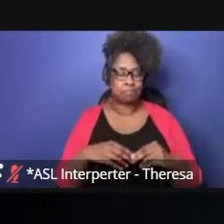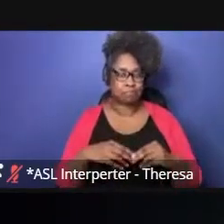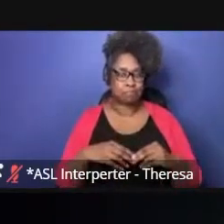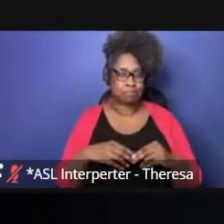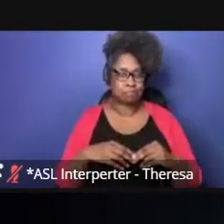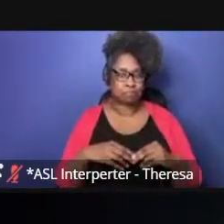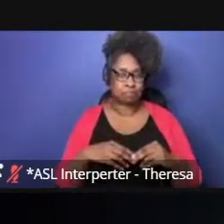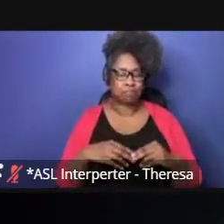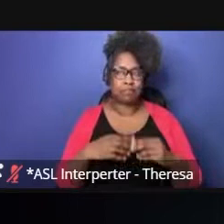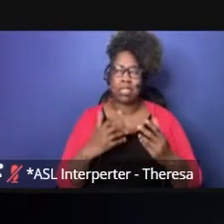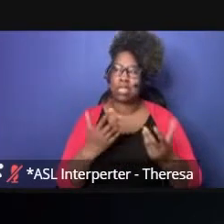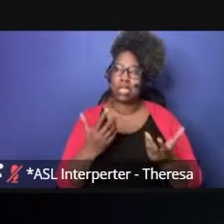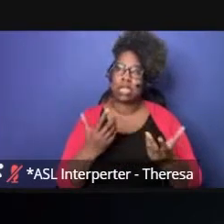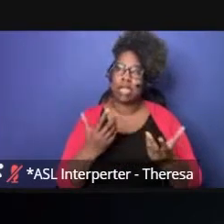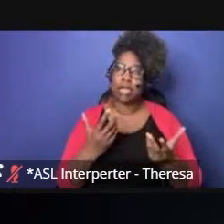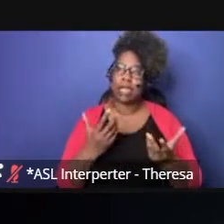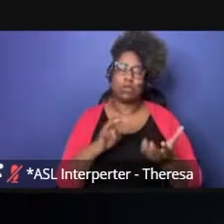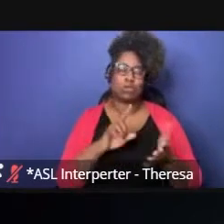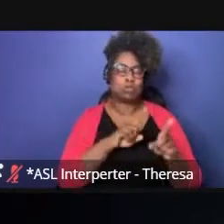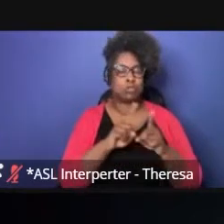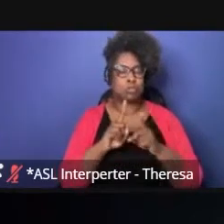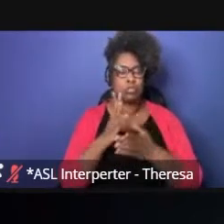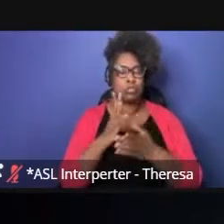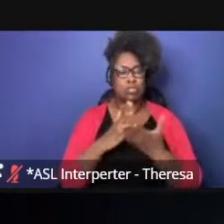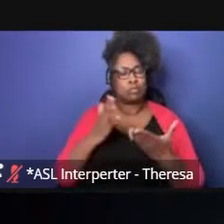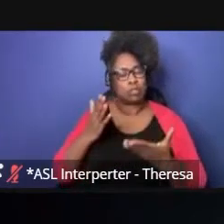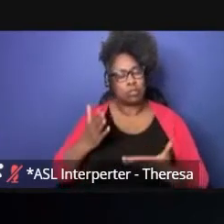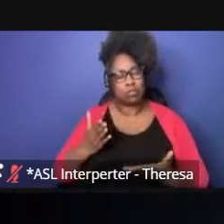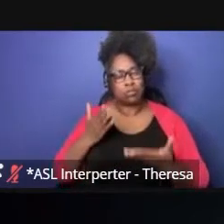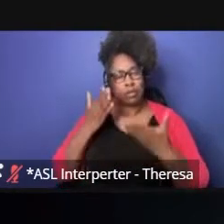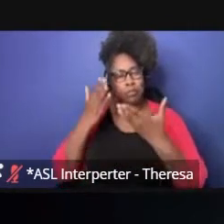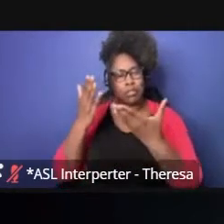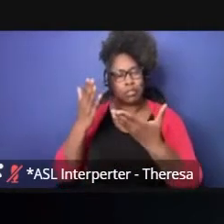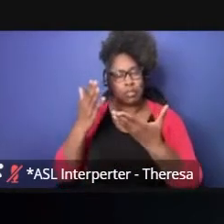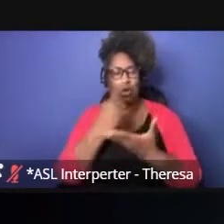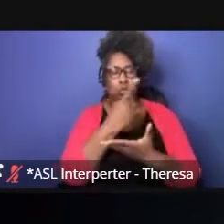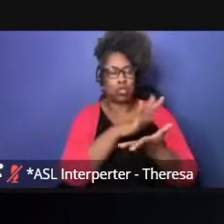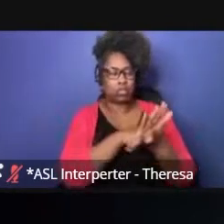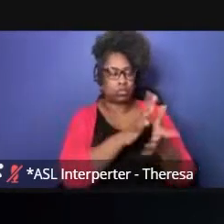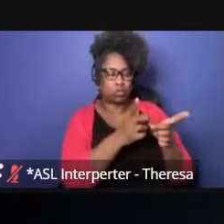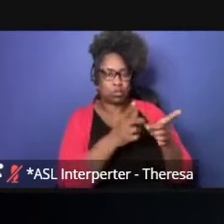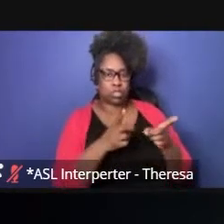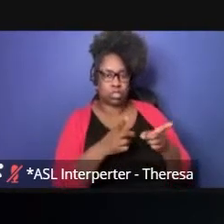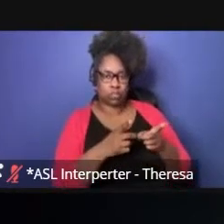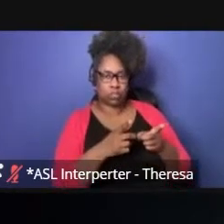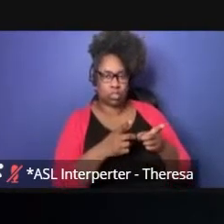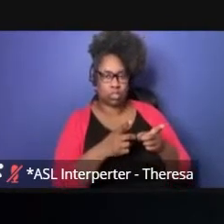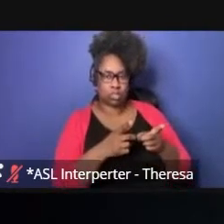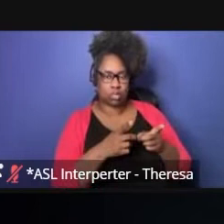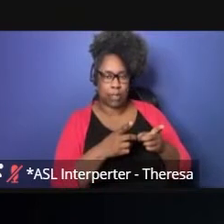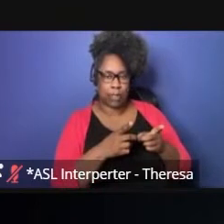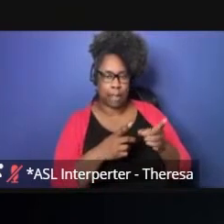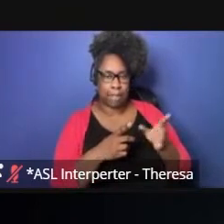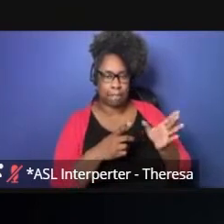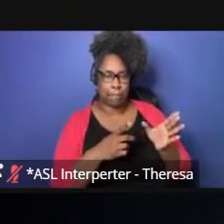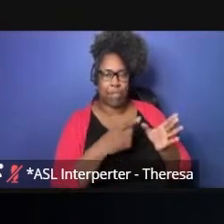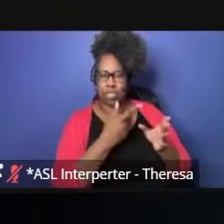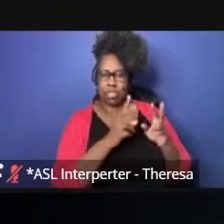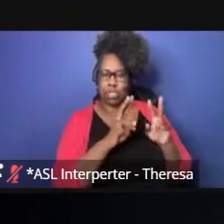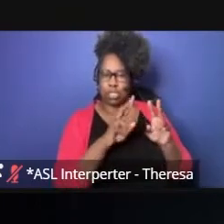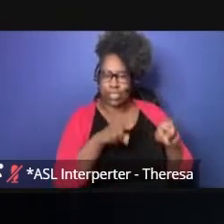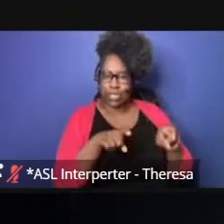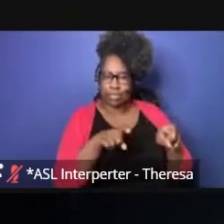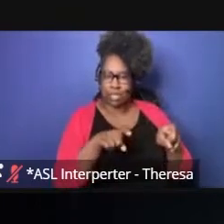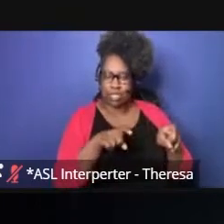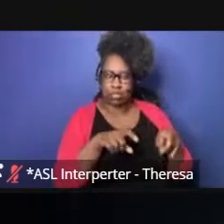bring some recommendations, especially I think one of the other school districts, as far as talking about assessment.